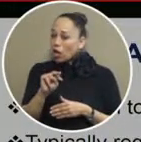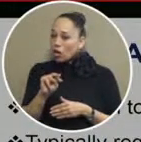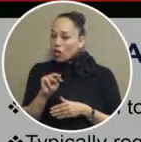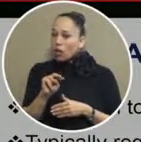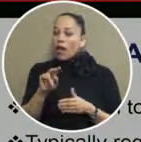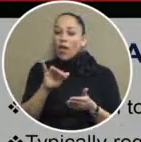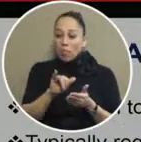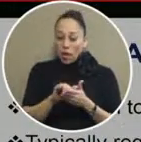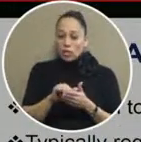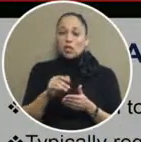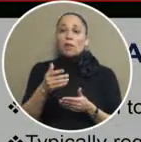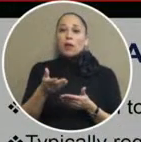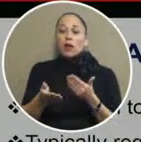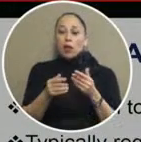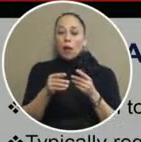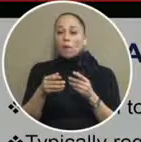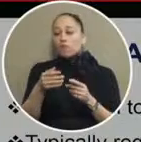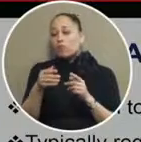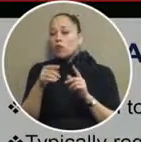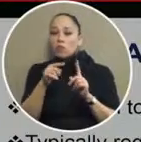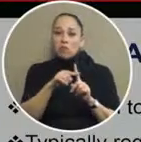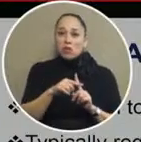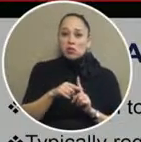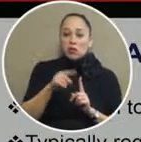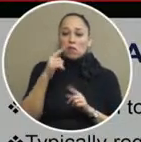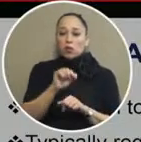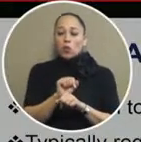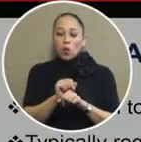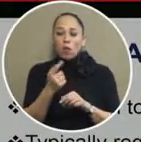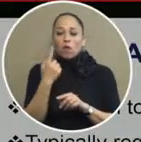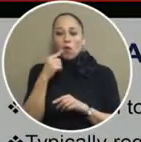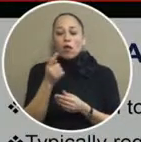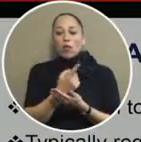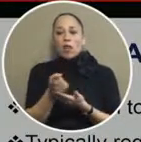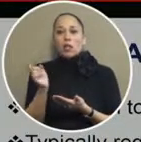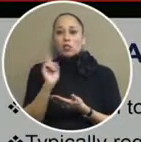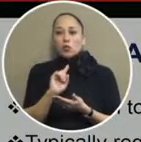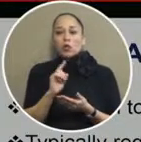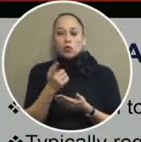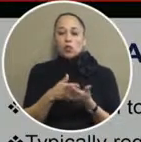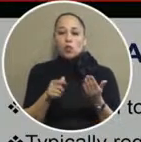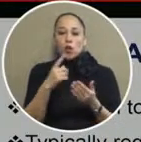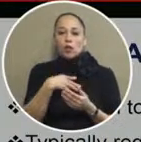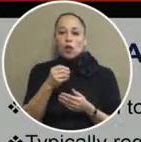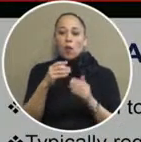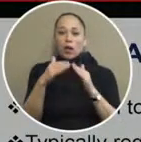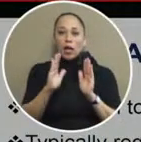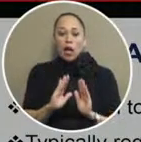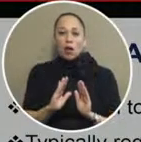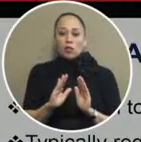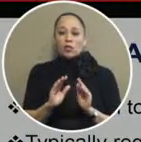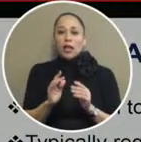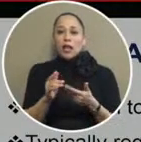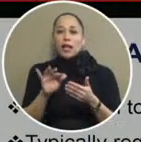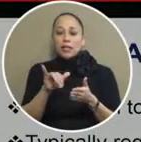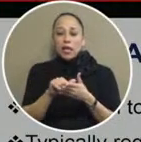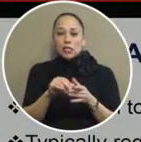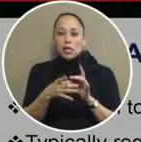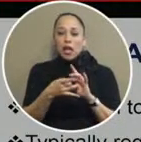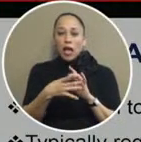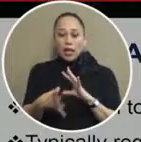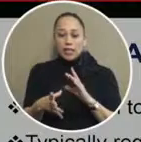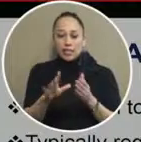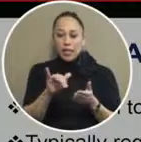it hasn't been official yet, but we did receive word early last week that the White House is potentially going to ease that